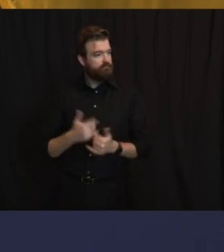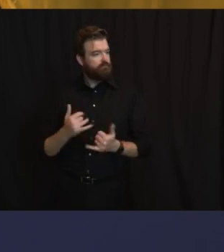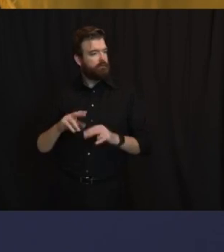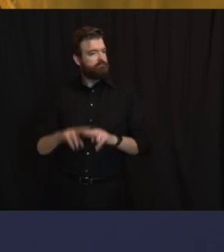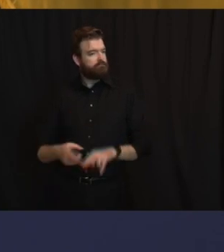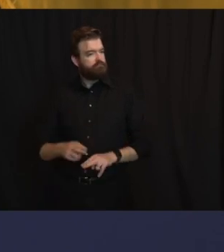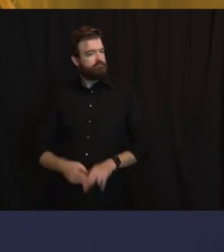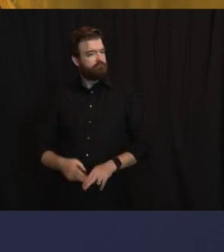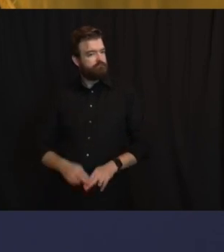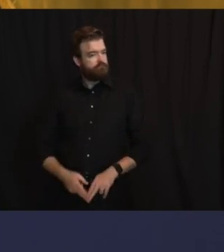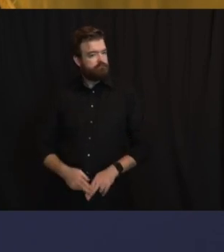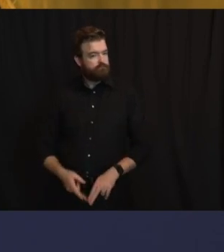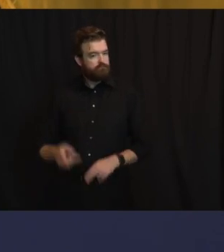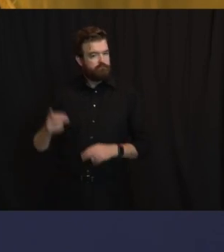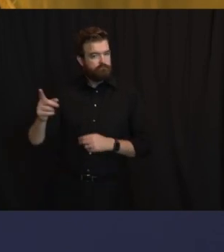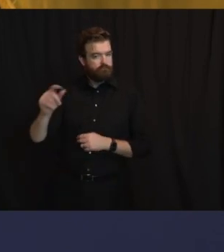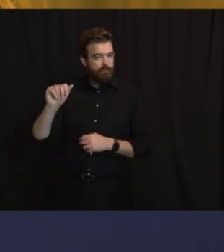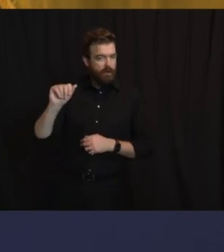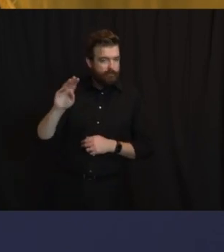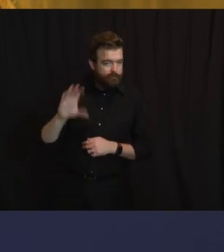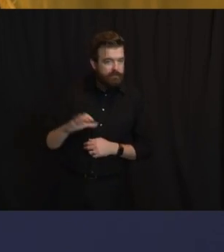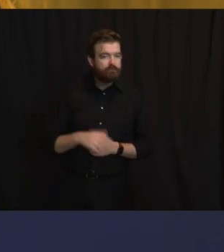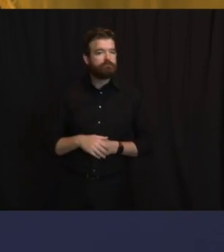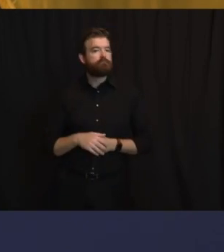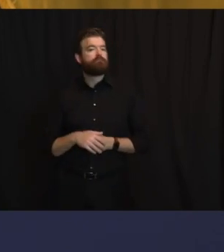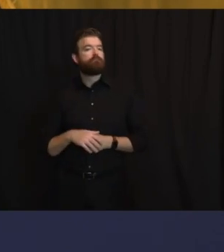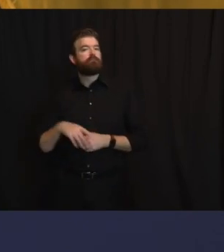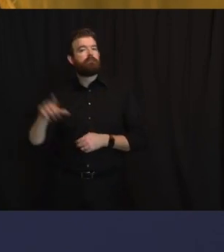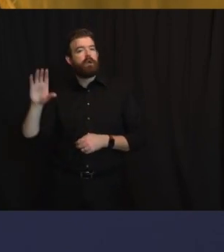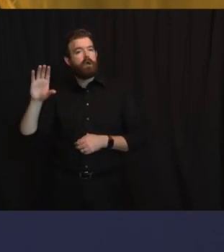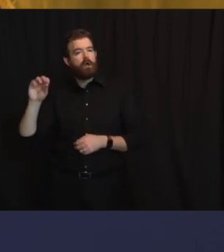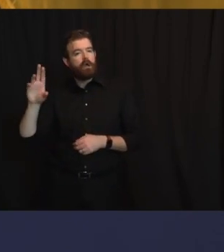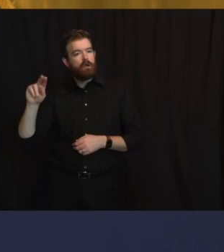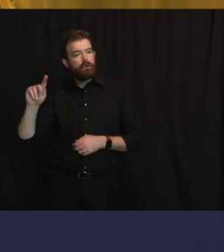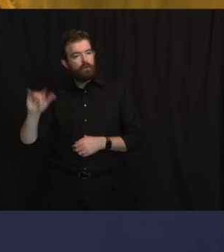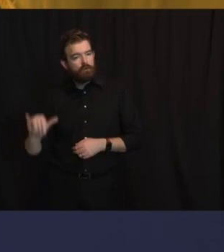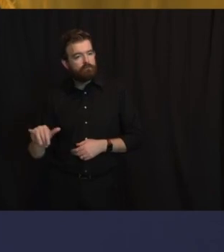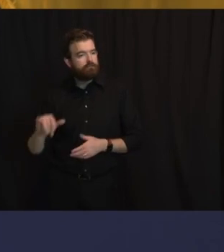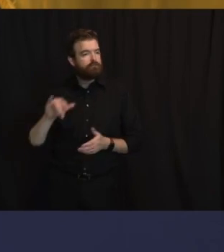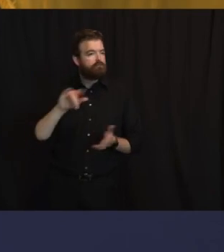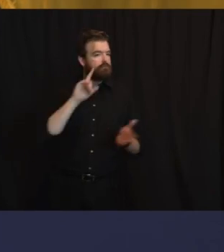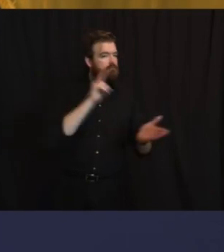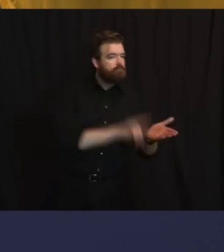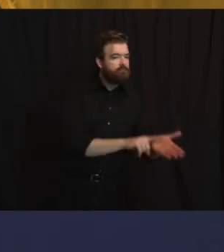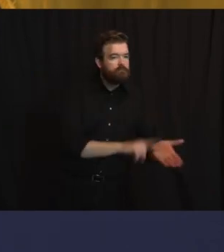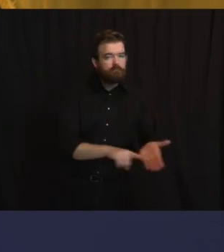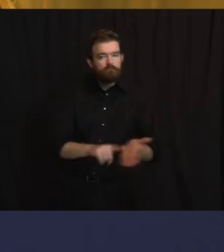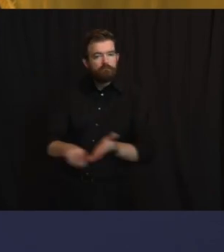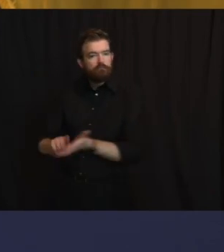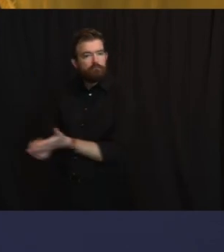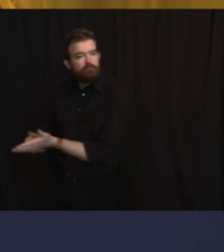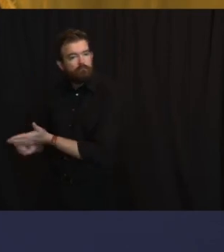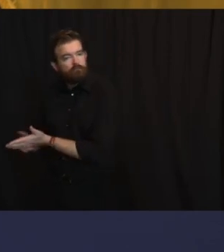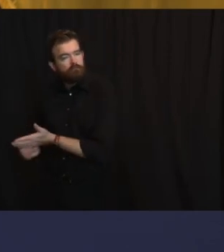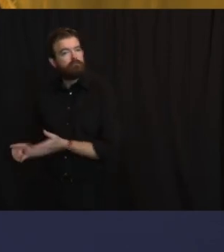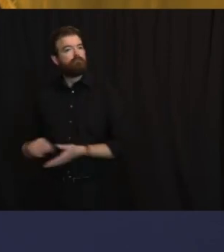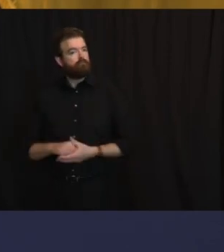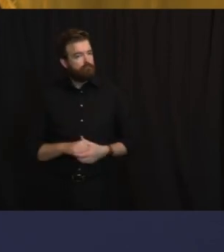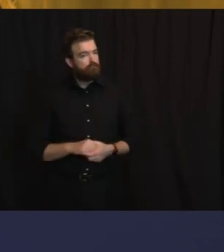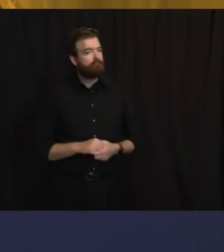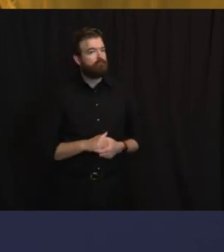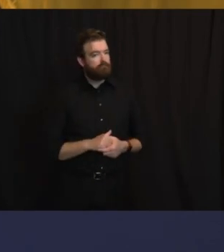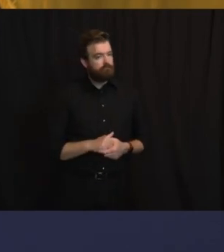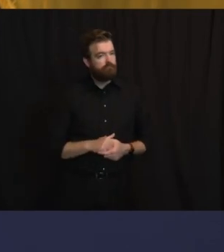ABC county sweeps that they make. That's 99% of the compliance issues that we're